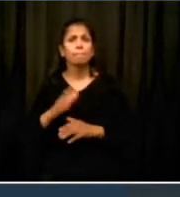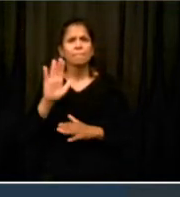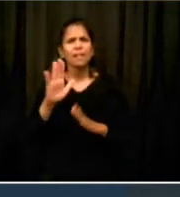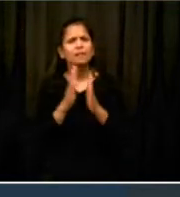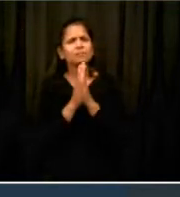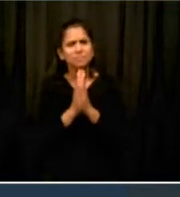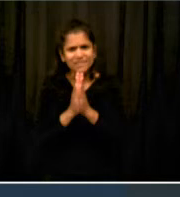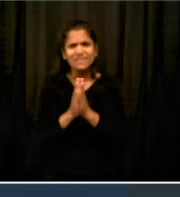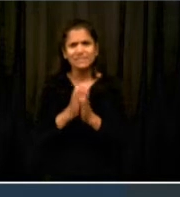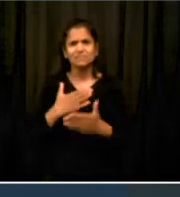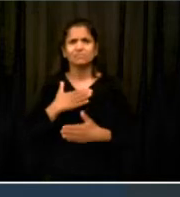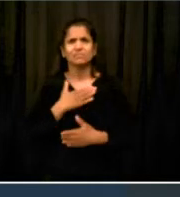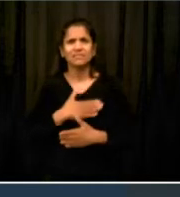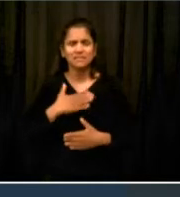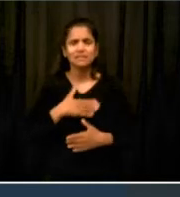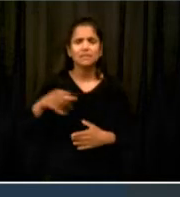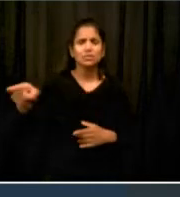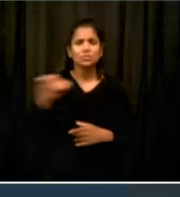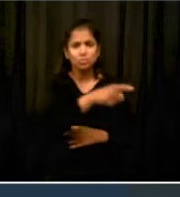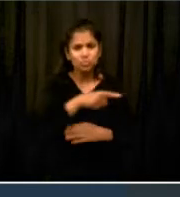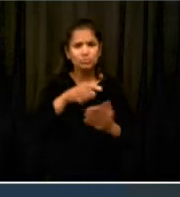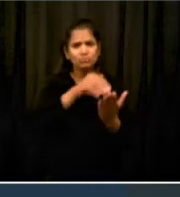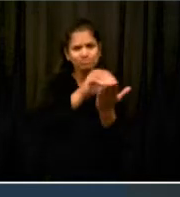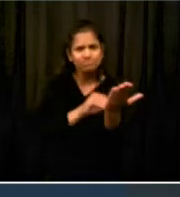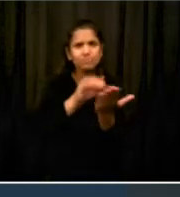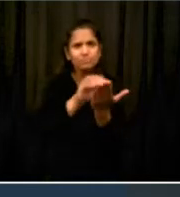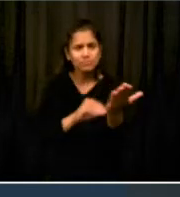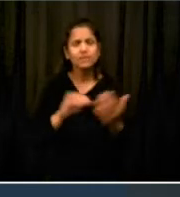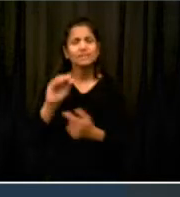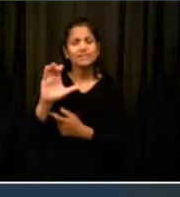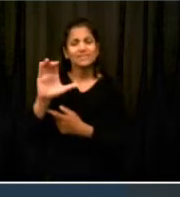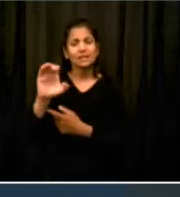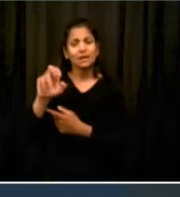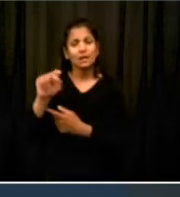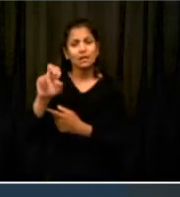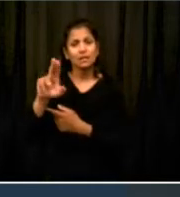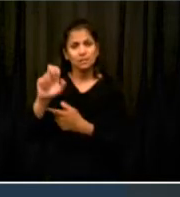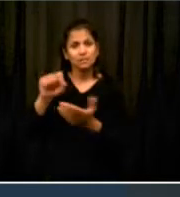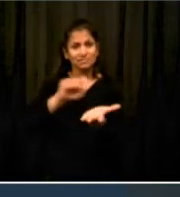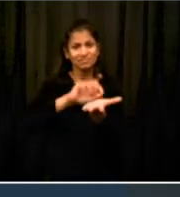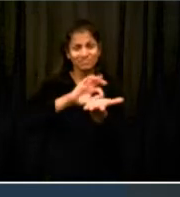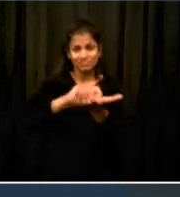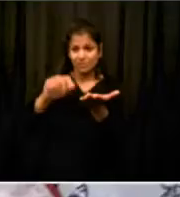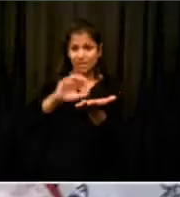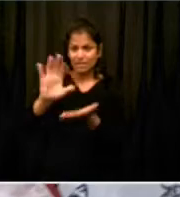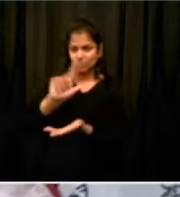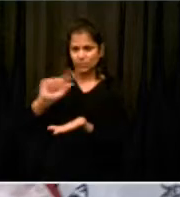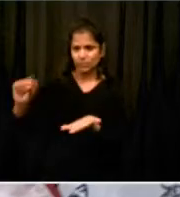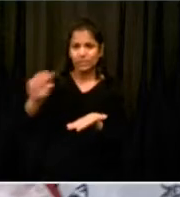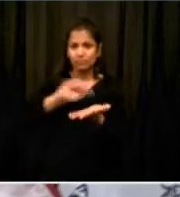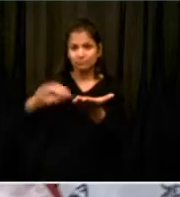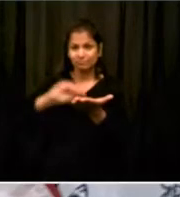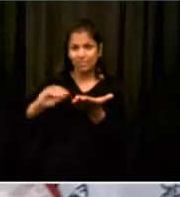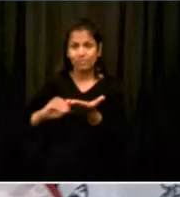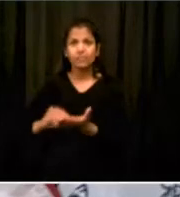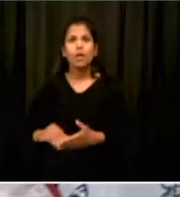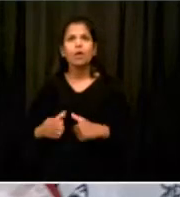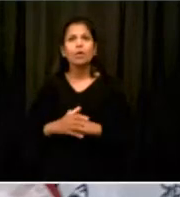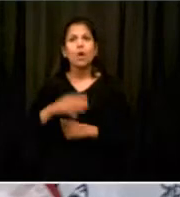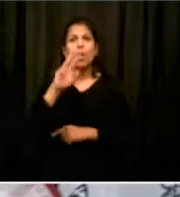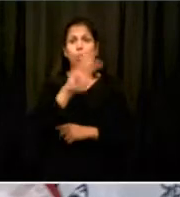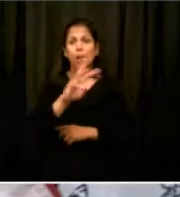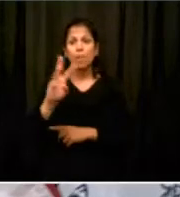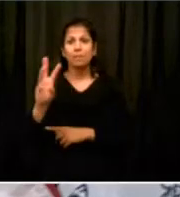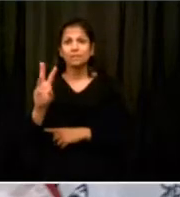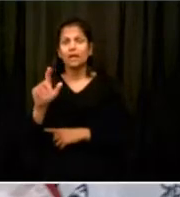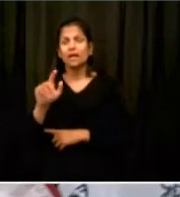to my2020census.gov to be counted. Thank you so much, Mr. Mayor. Thank you, Julie. Thank you again to you and your great team for everything